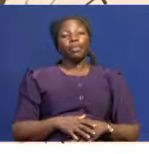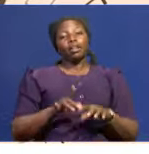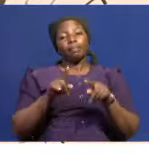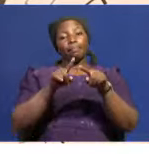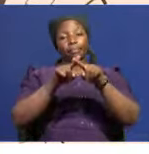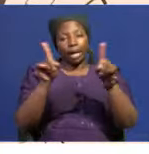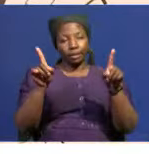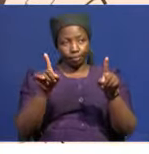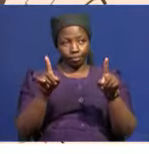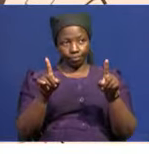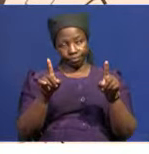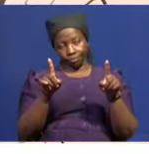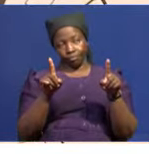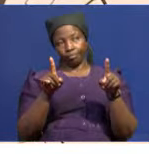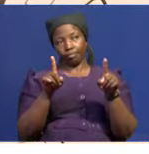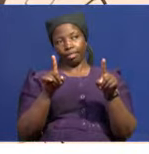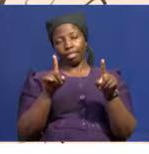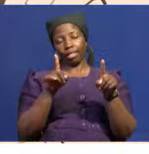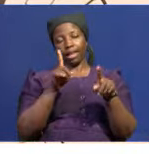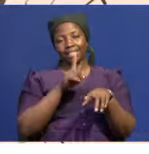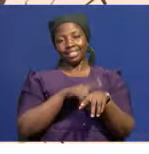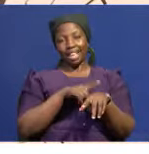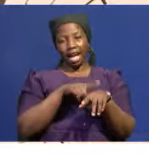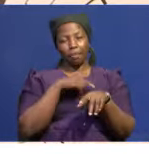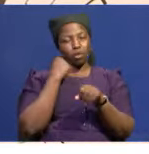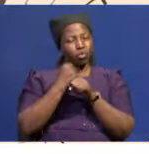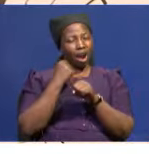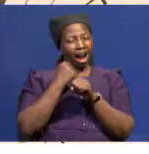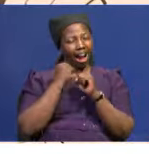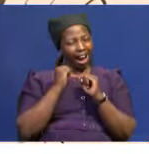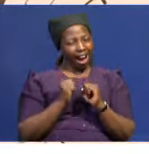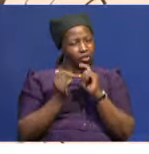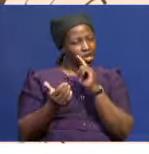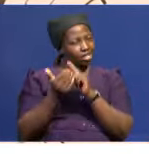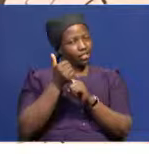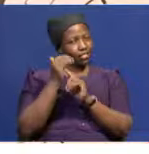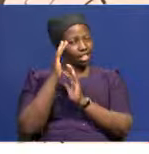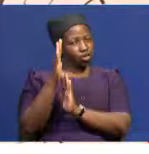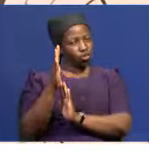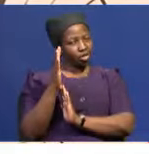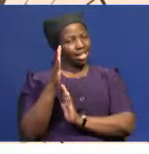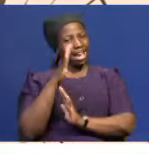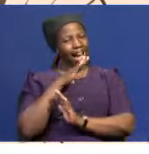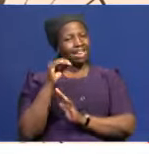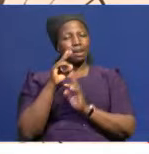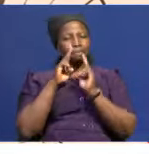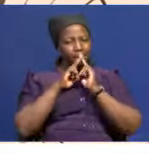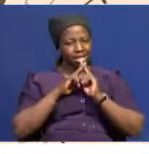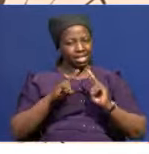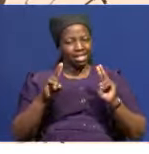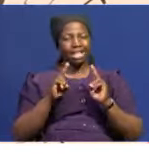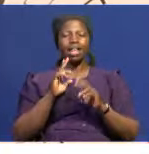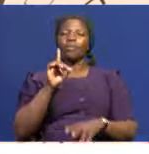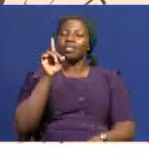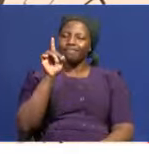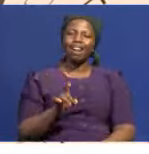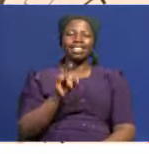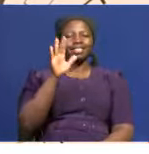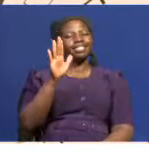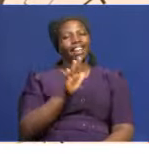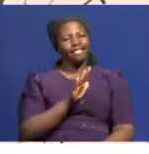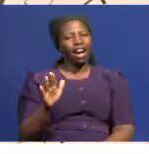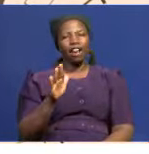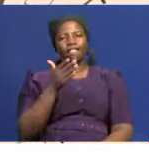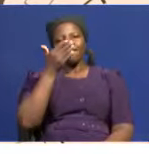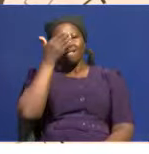However, in our unwavering pursuit of security and stability, we must never lose